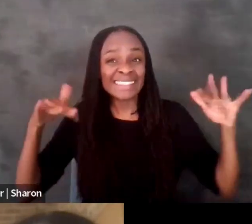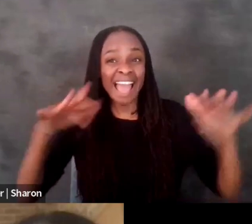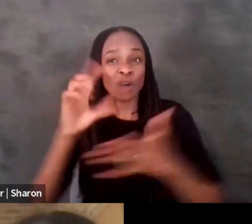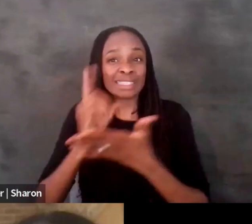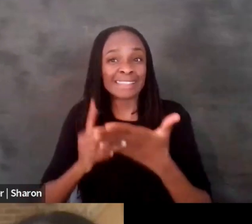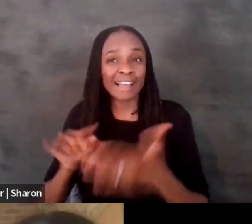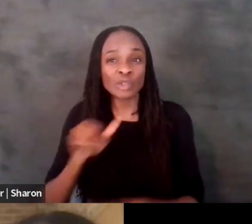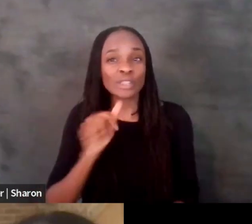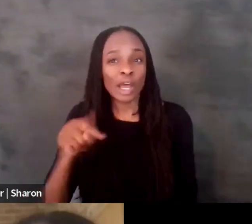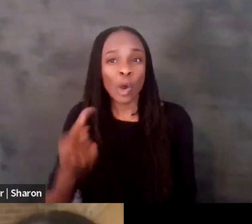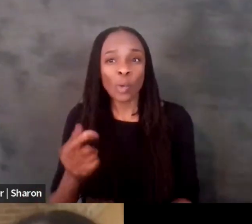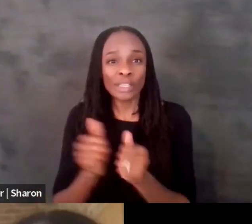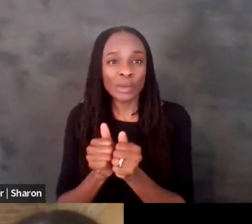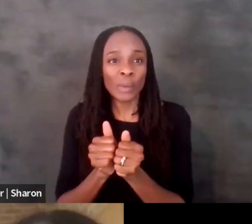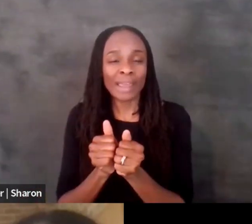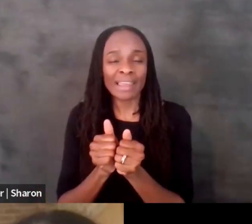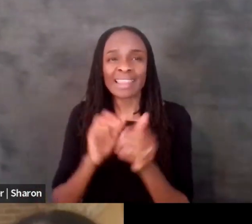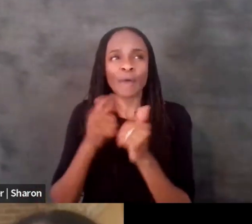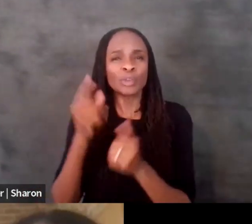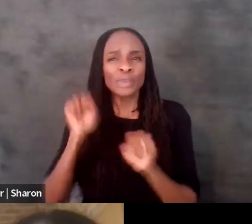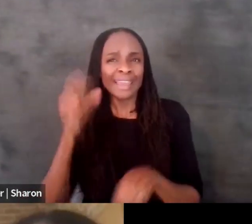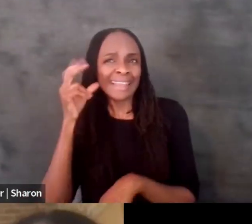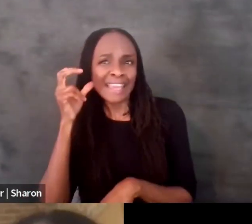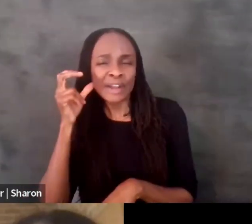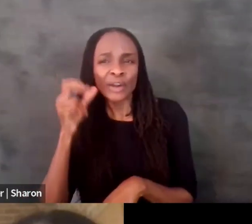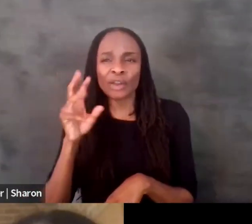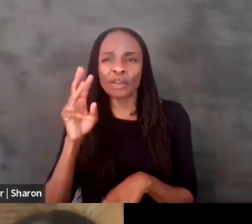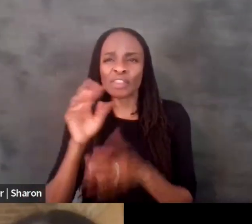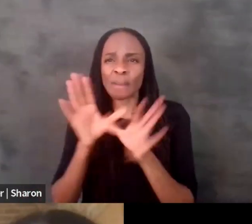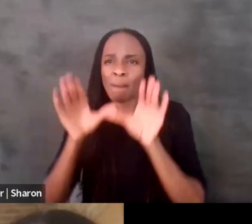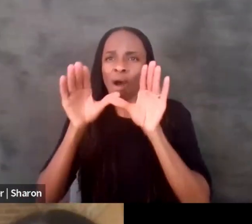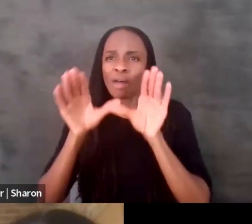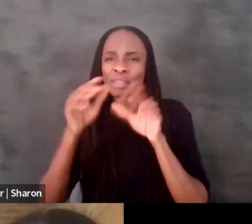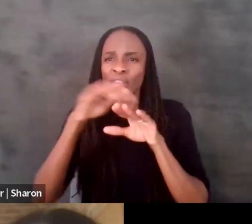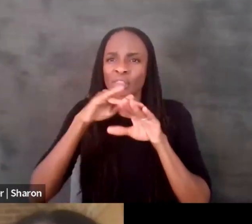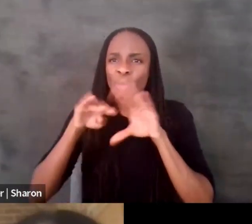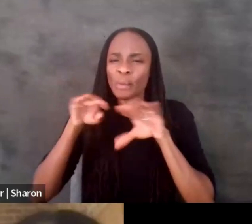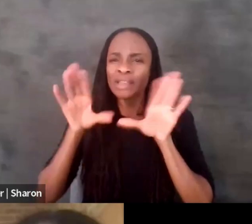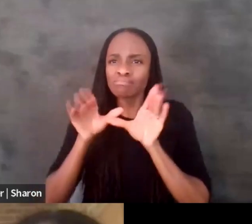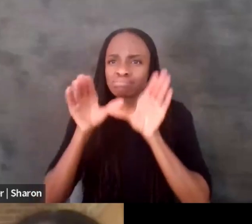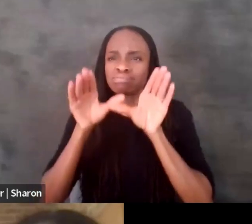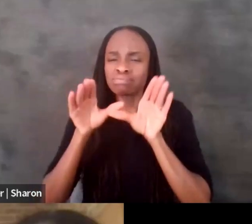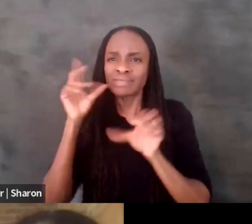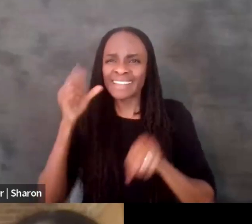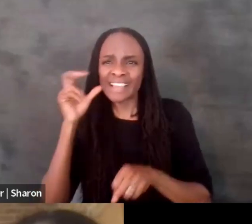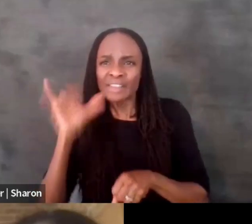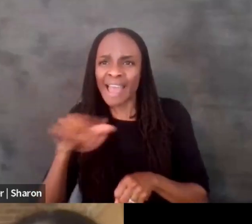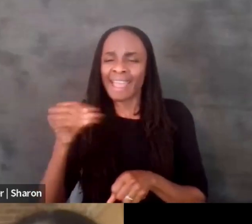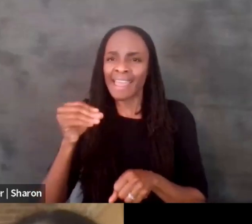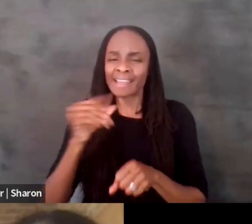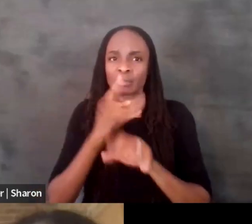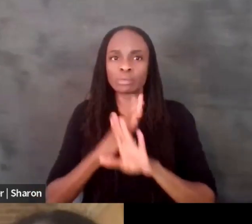not just only in the flapping of the moth wings and the forest, but even the stillness that's captured as well.